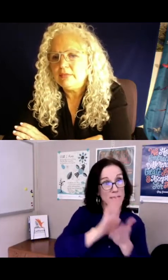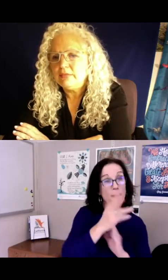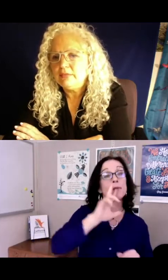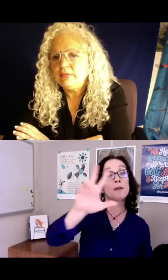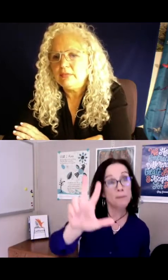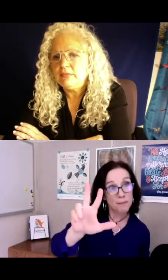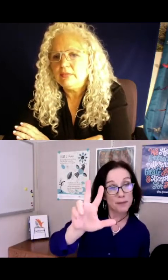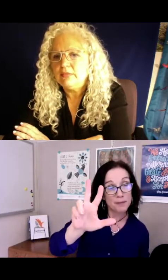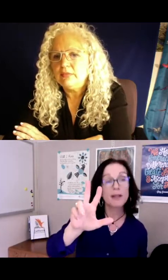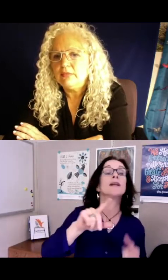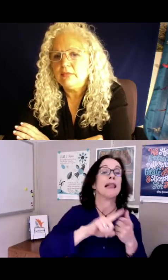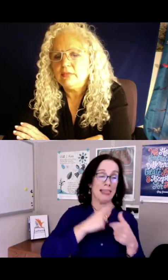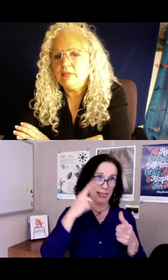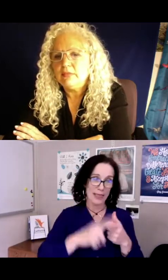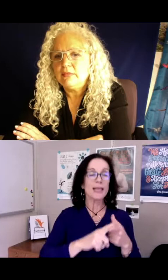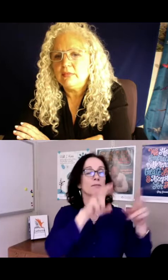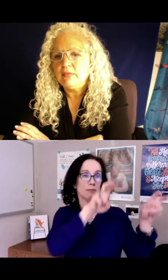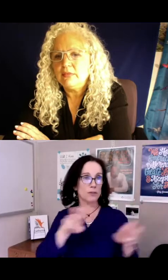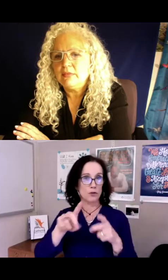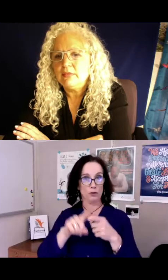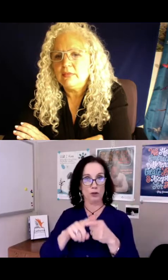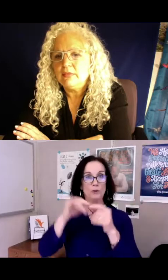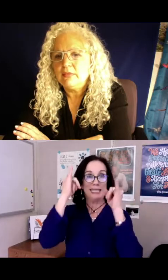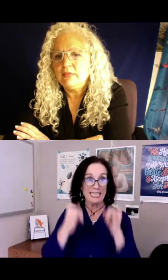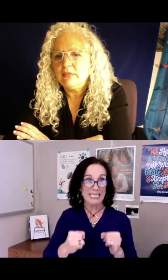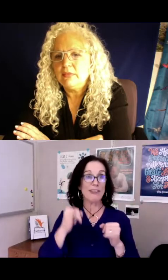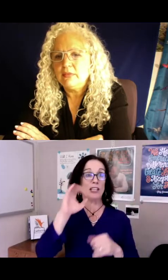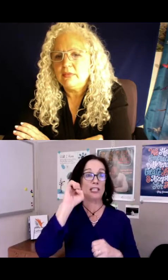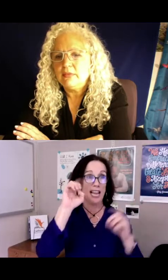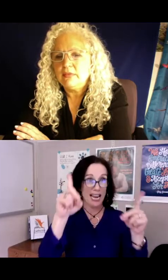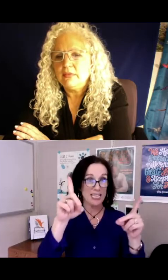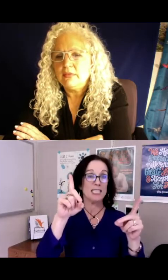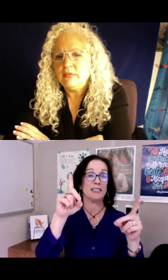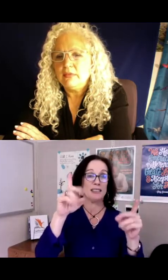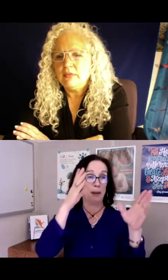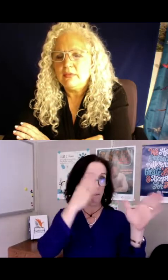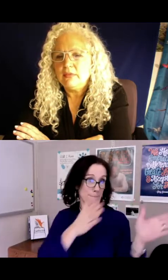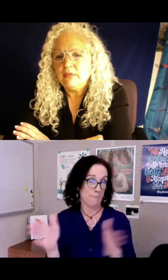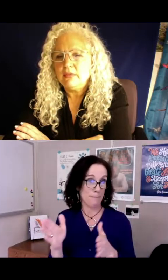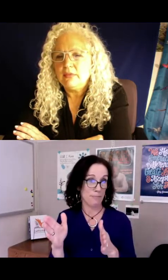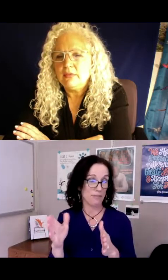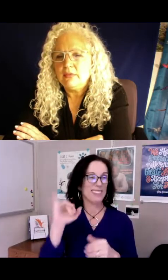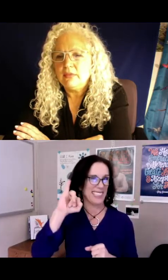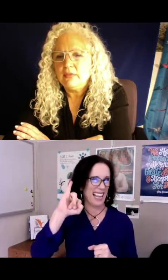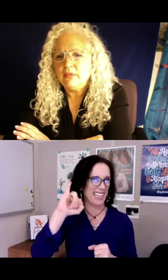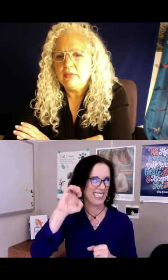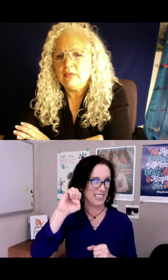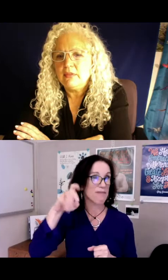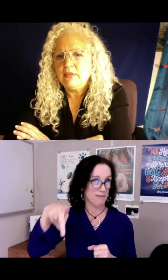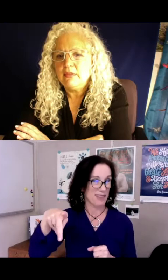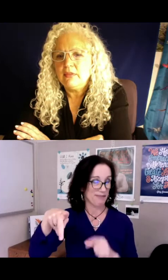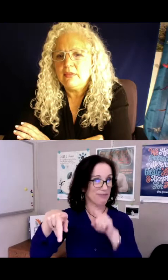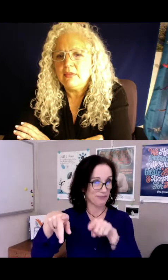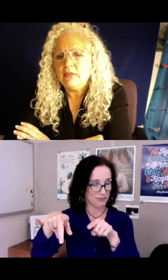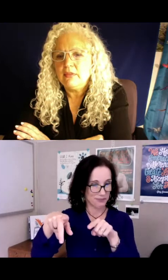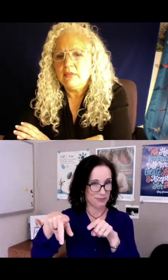Now, when the baby becomes 3, then they would transition to individual education plans.